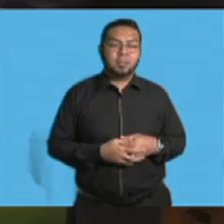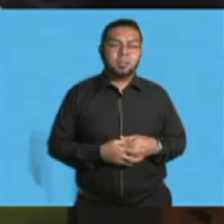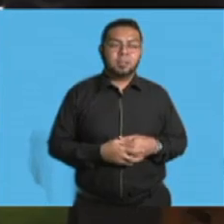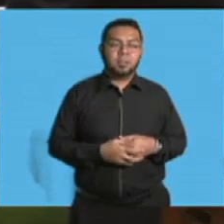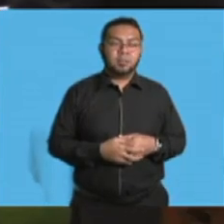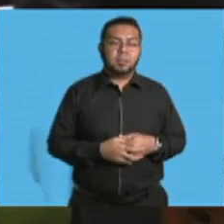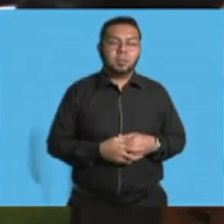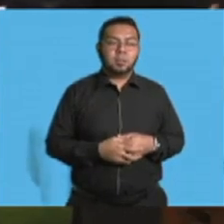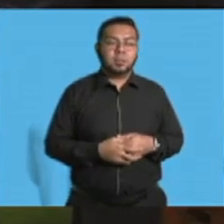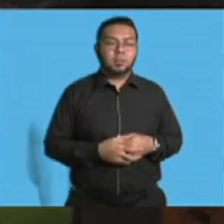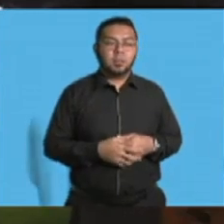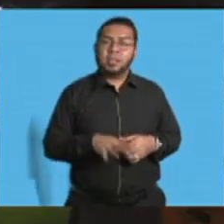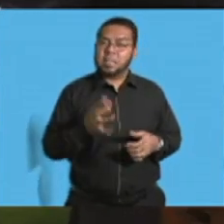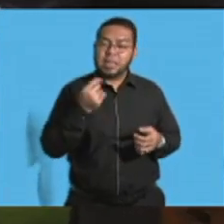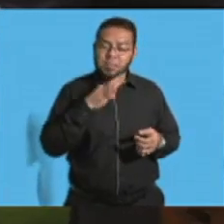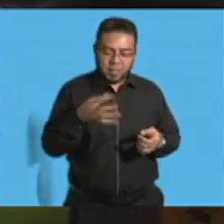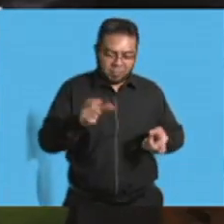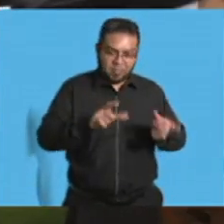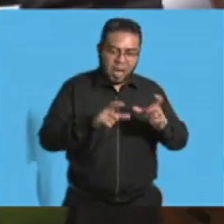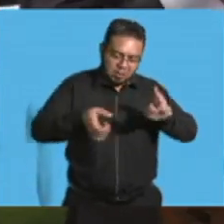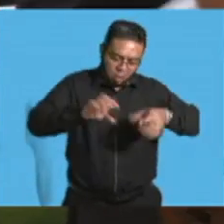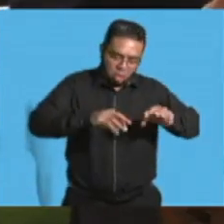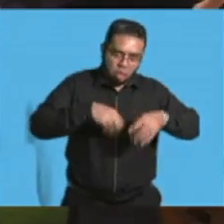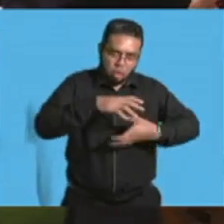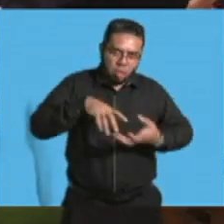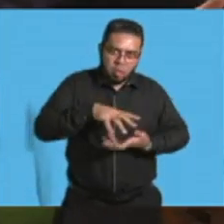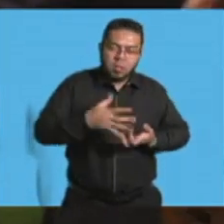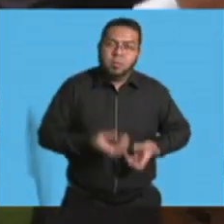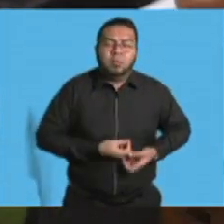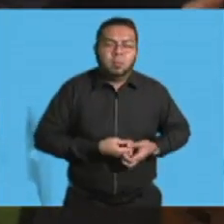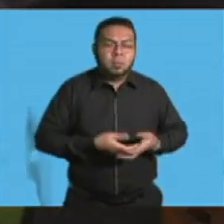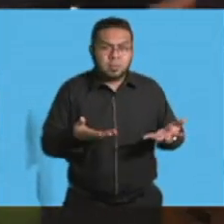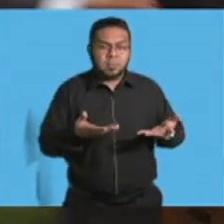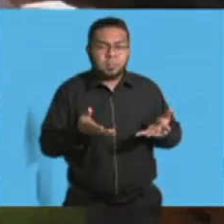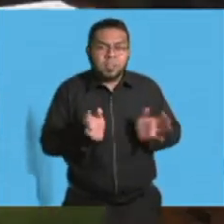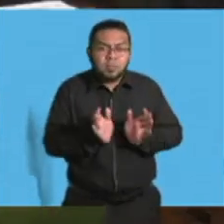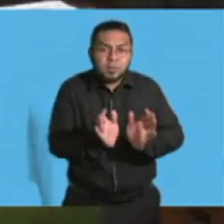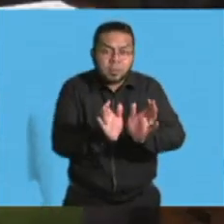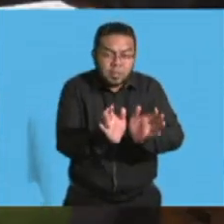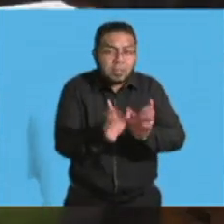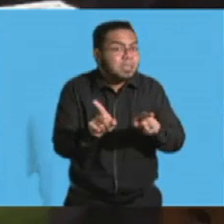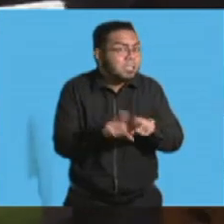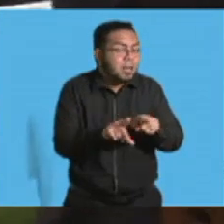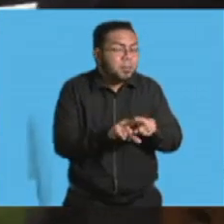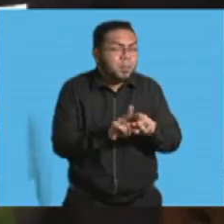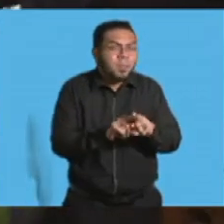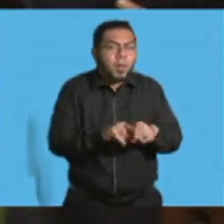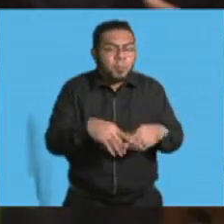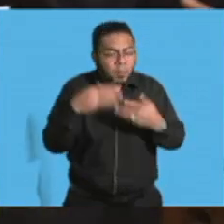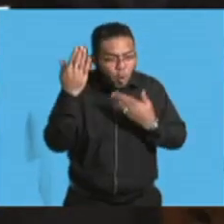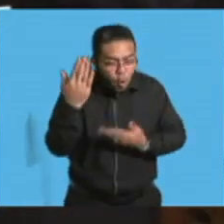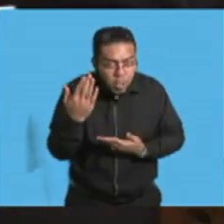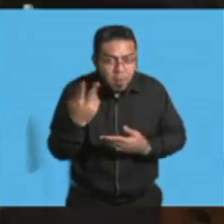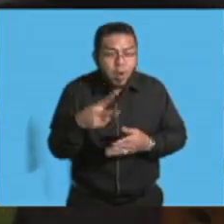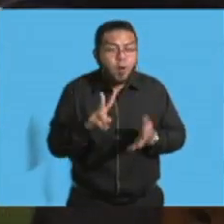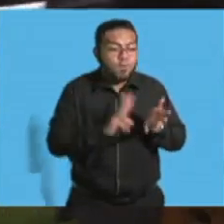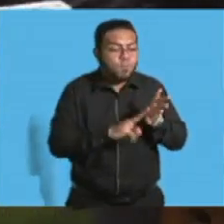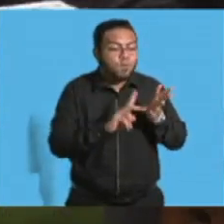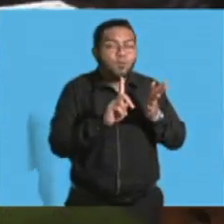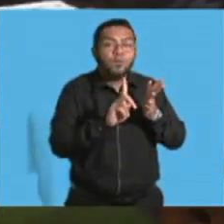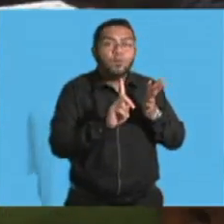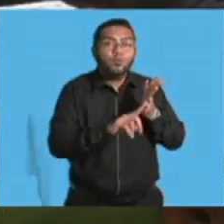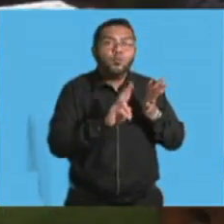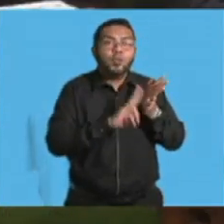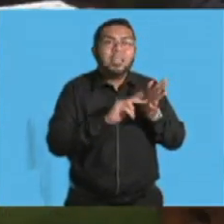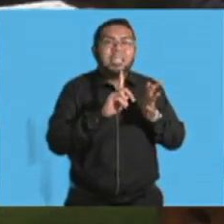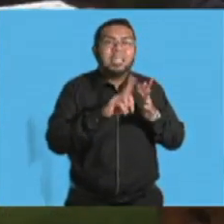again, there's a bit of masala being thrown in, it's personalized. But I just want, Honorable Buniwanga and other ministers have spoken about it, but I